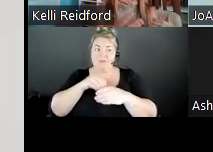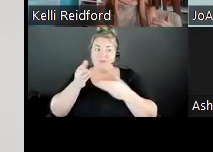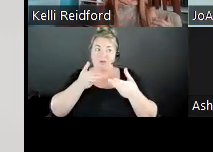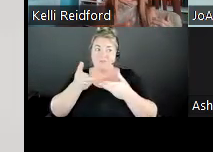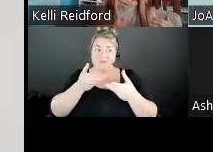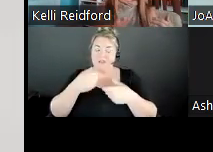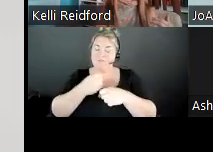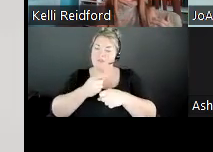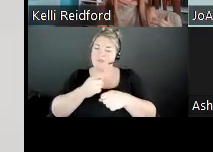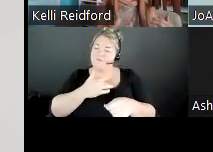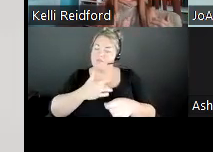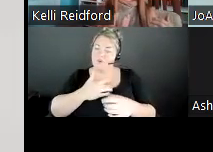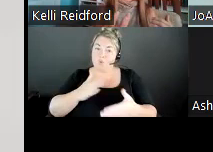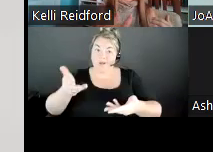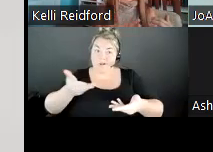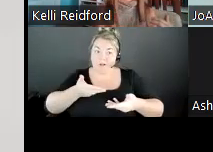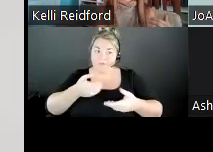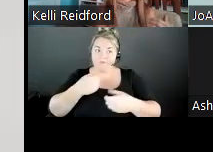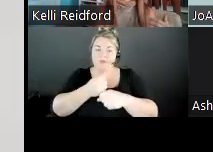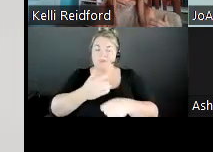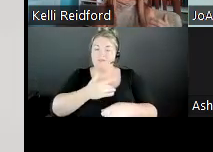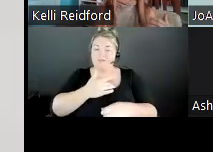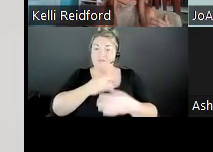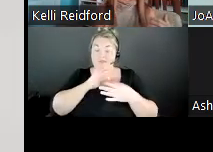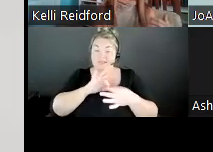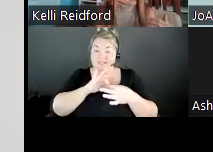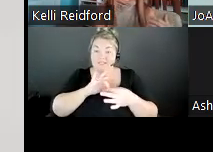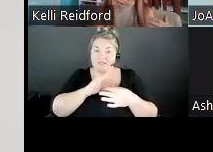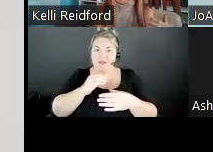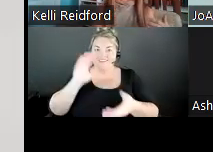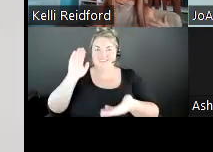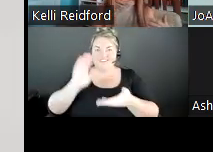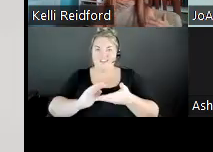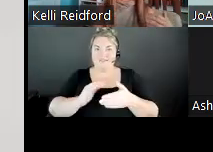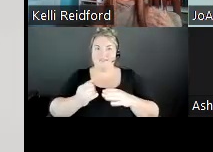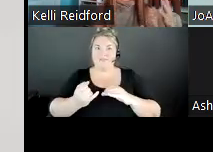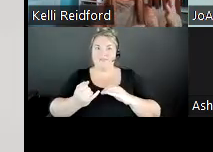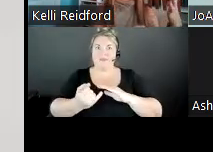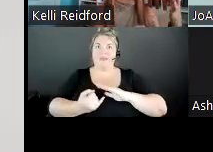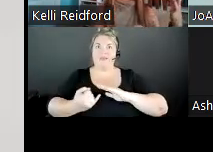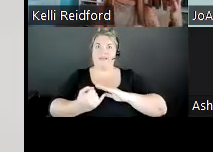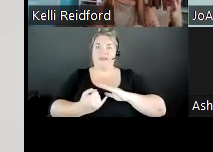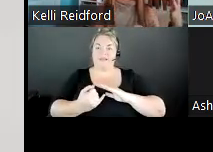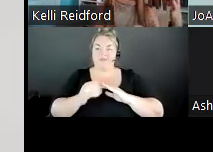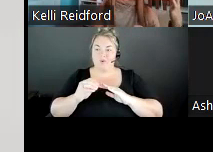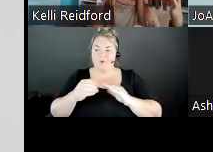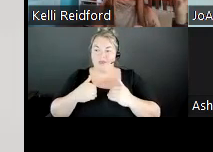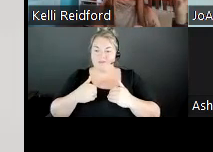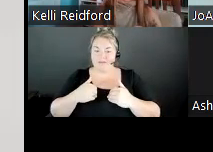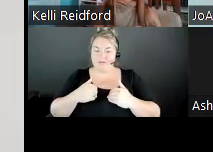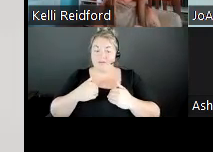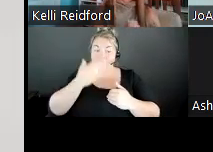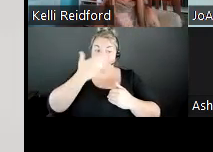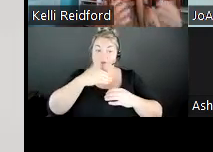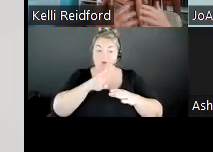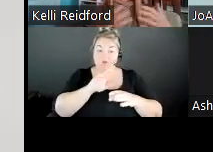makes them feel welcome. It makes them feel connected, and it's less alienating. So having either front door